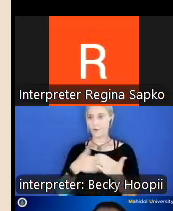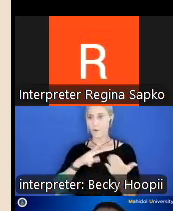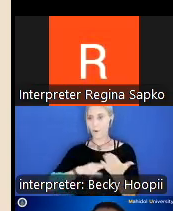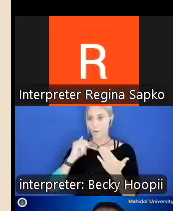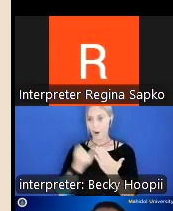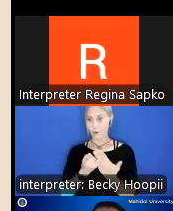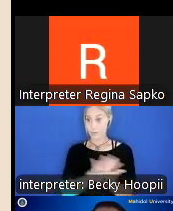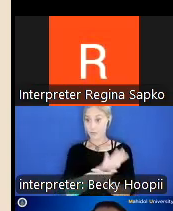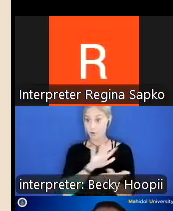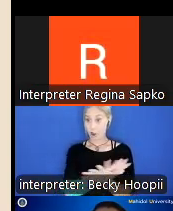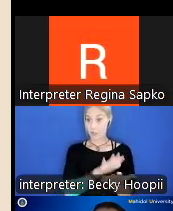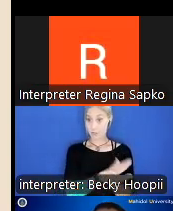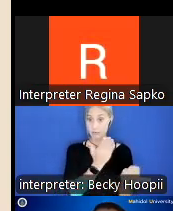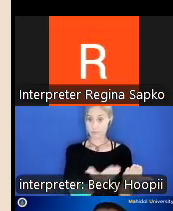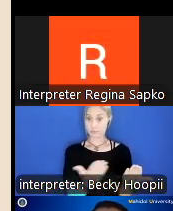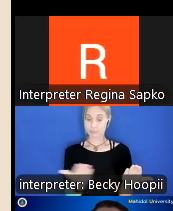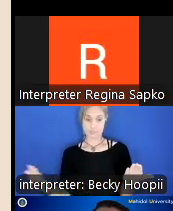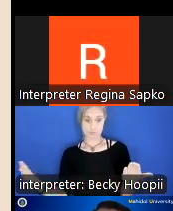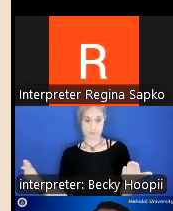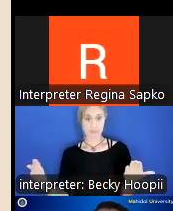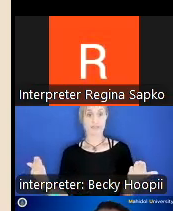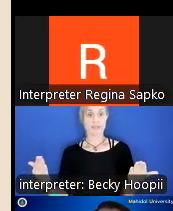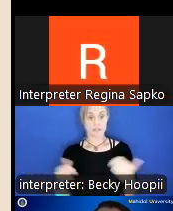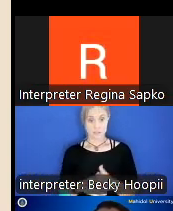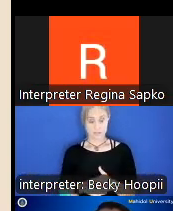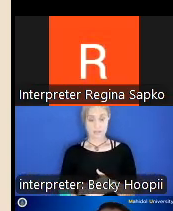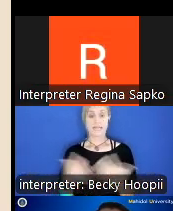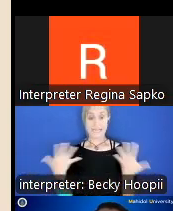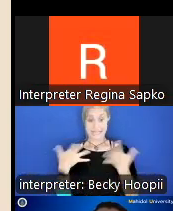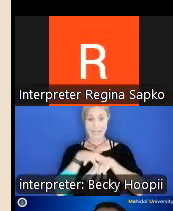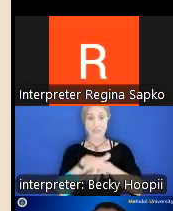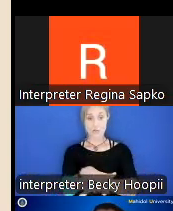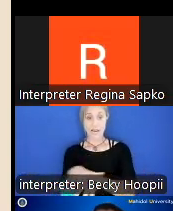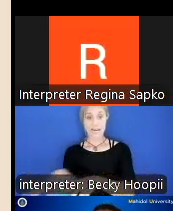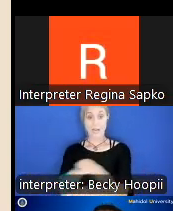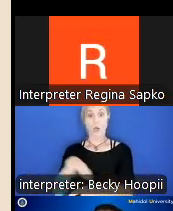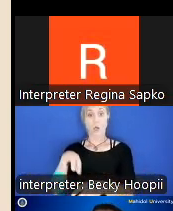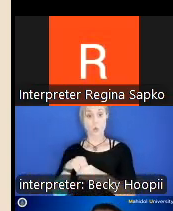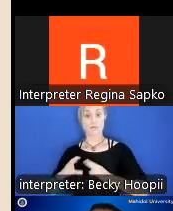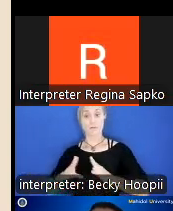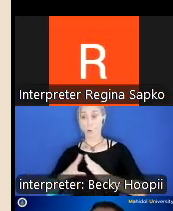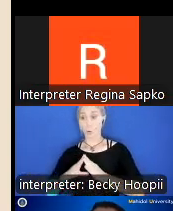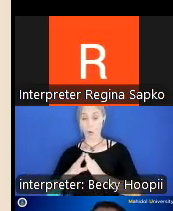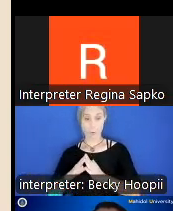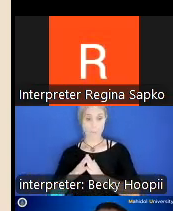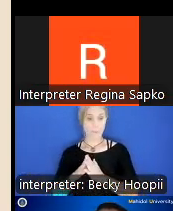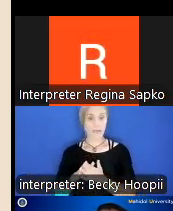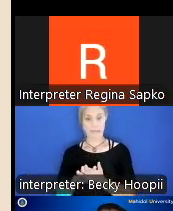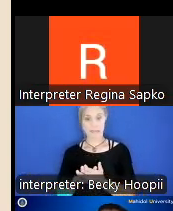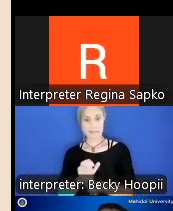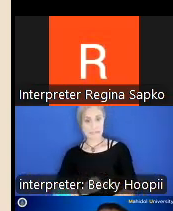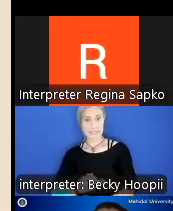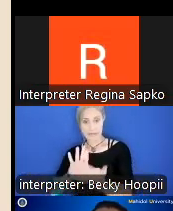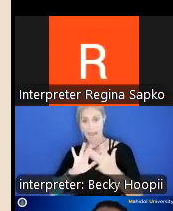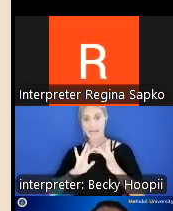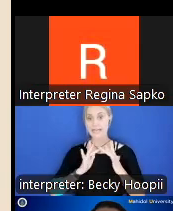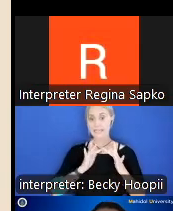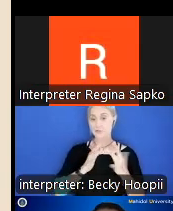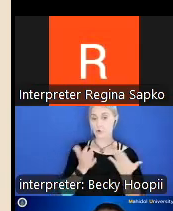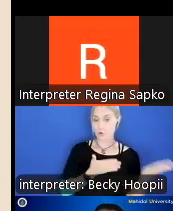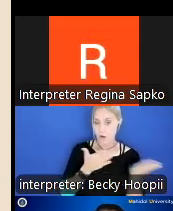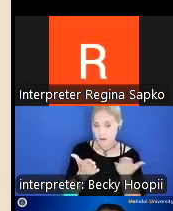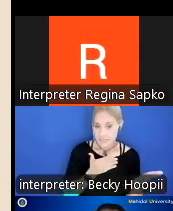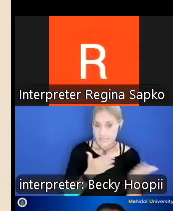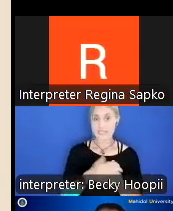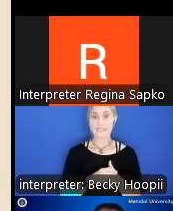that they integrate inclusive urban design and digital service, creating the